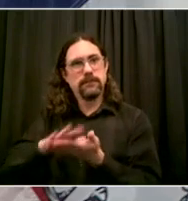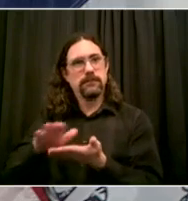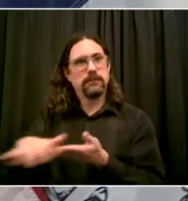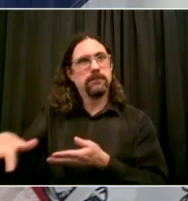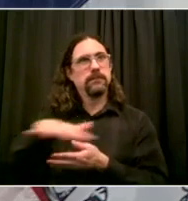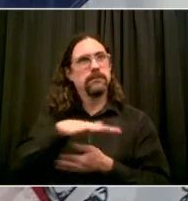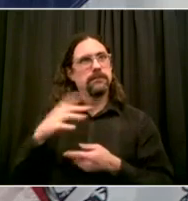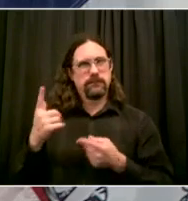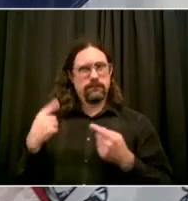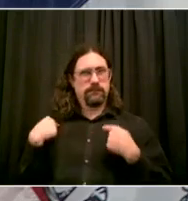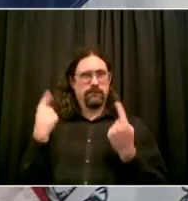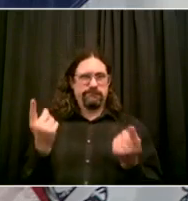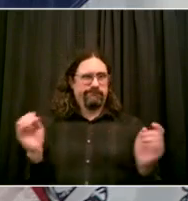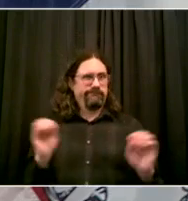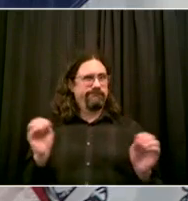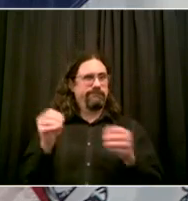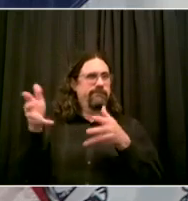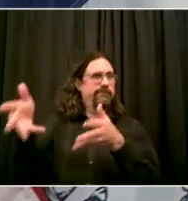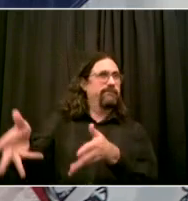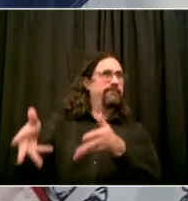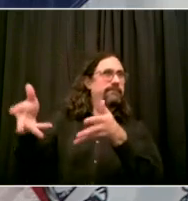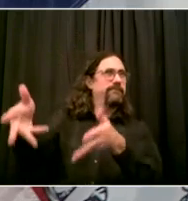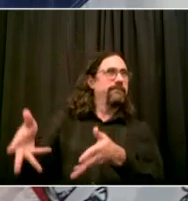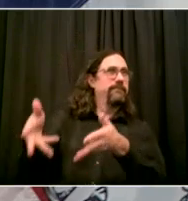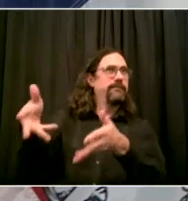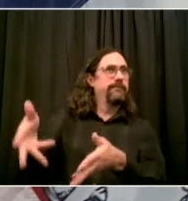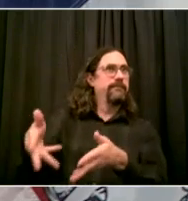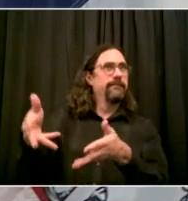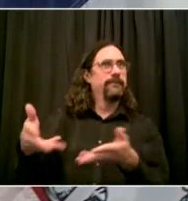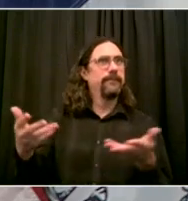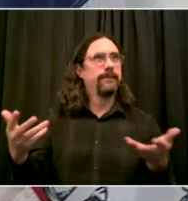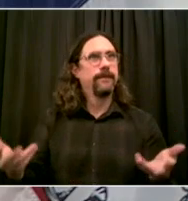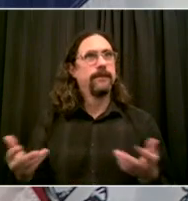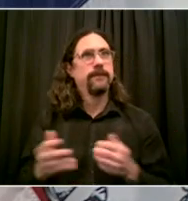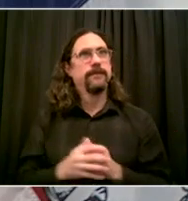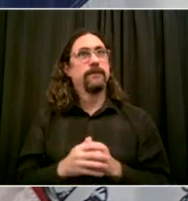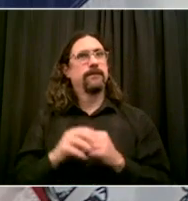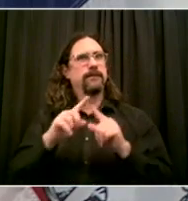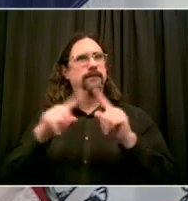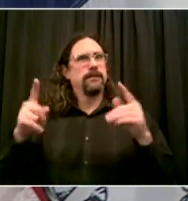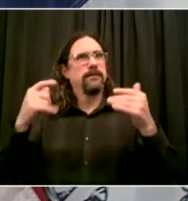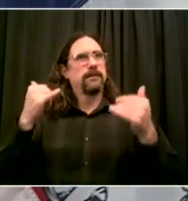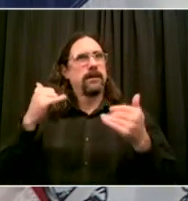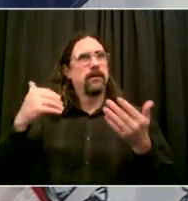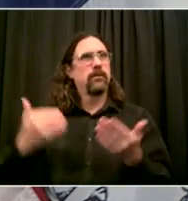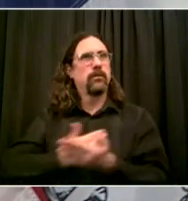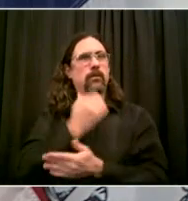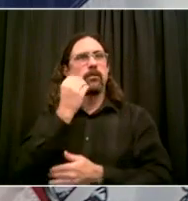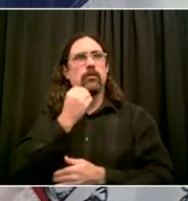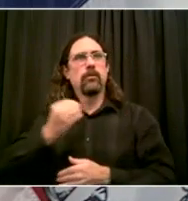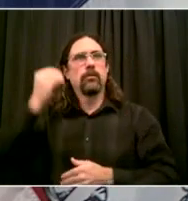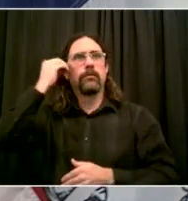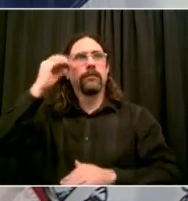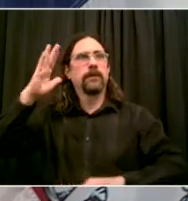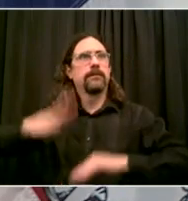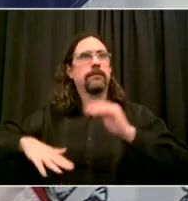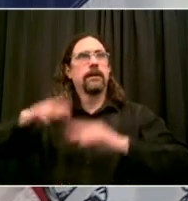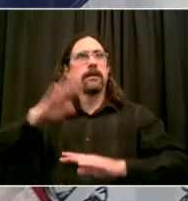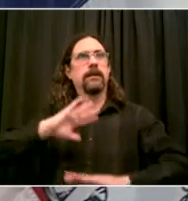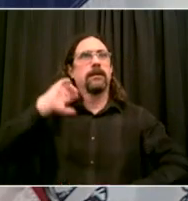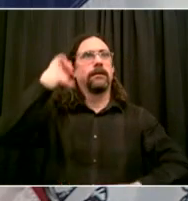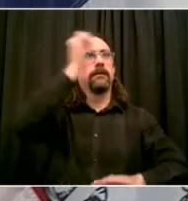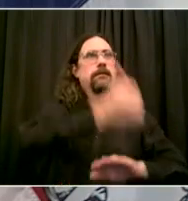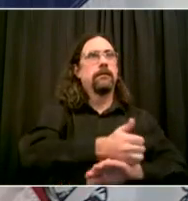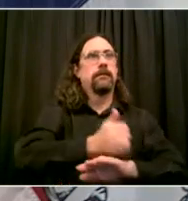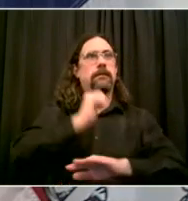appreciate all the questions. They're very fair questions. We're going to come back with answers on it, all of it. I obviously want to really particularly focus